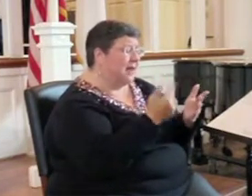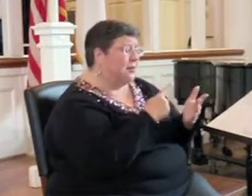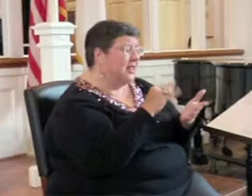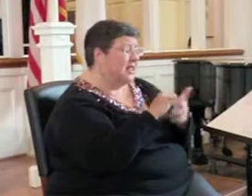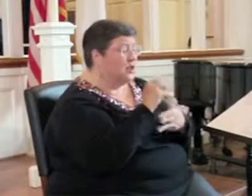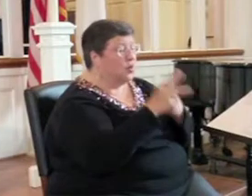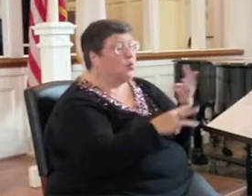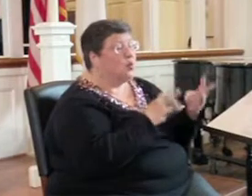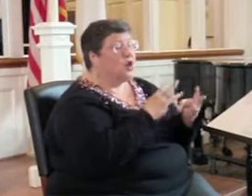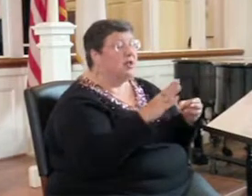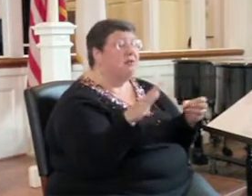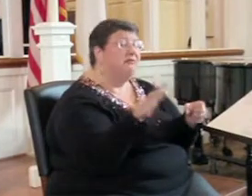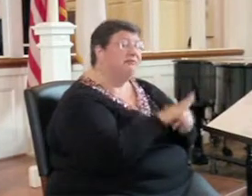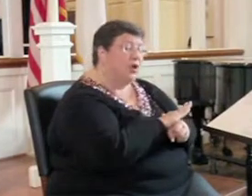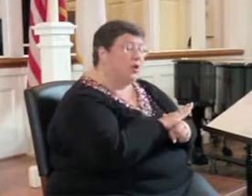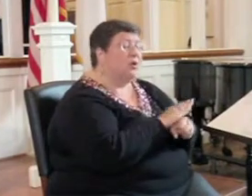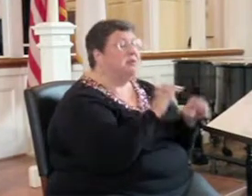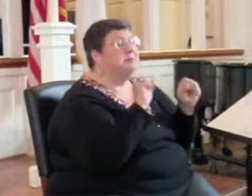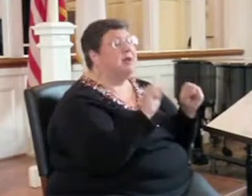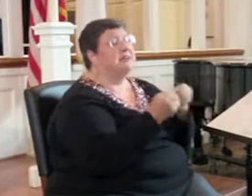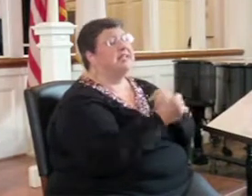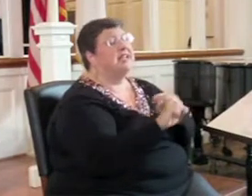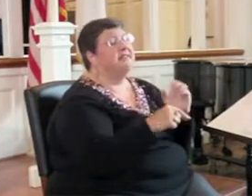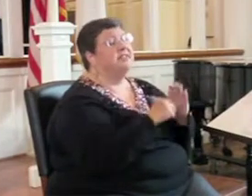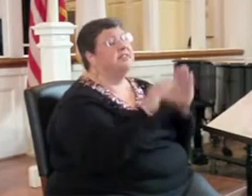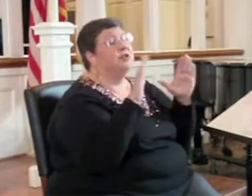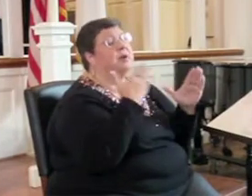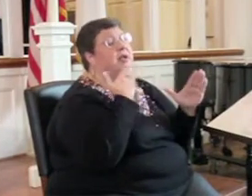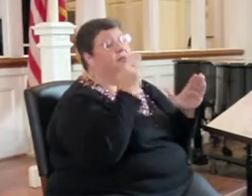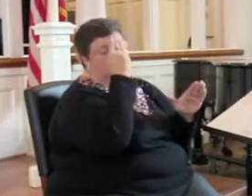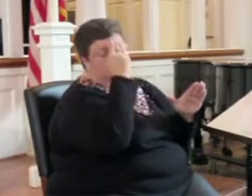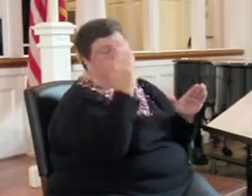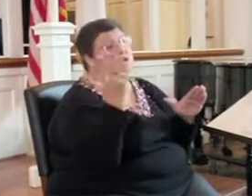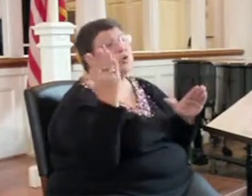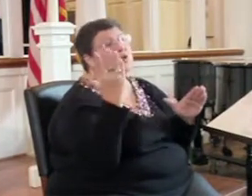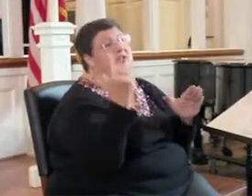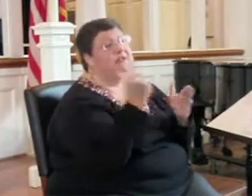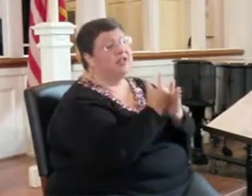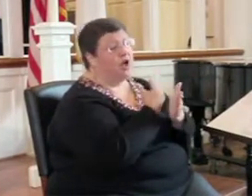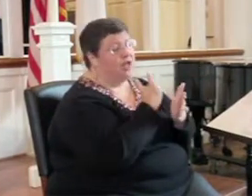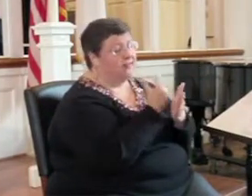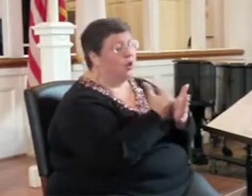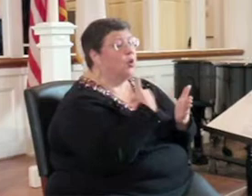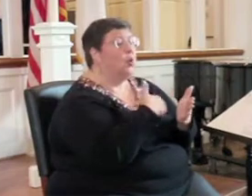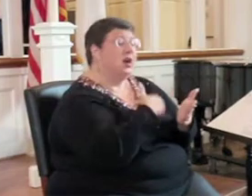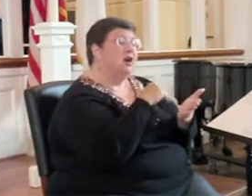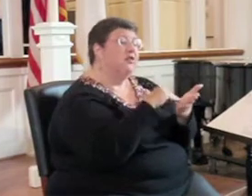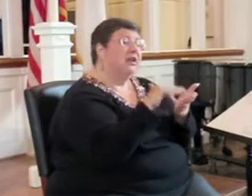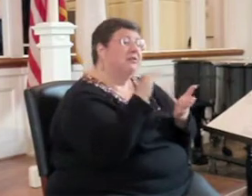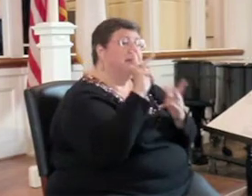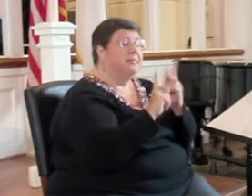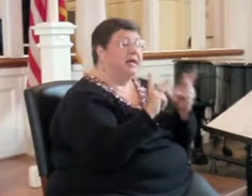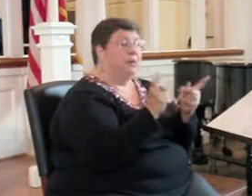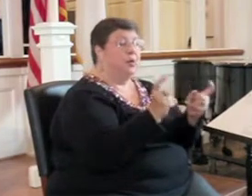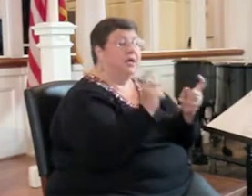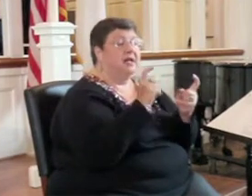all of it, might be saved. This is the great good news of the gospel. We are forgiven people. We're given God, the